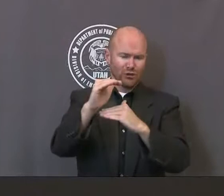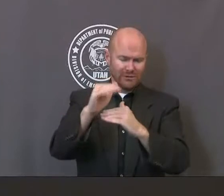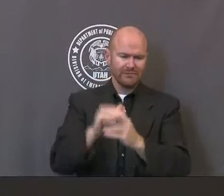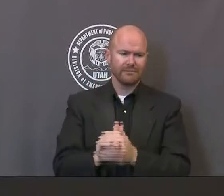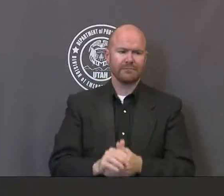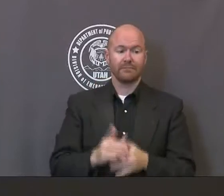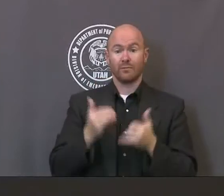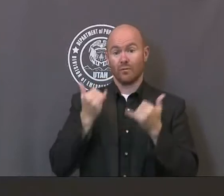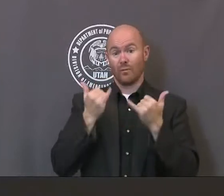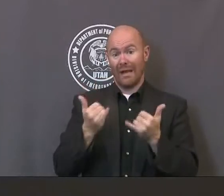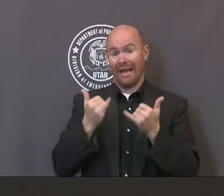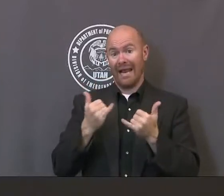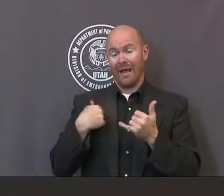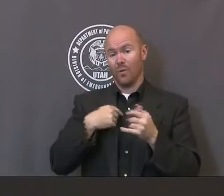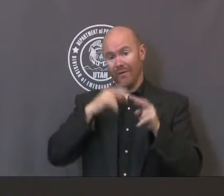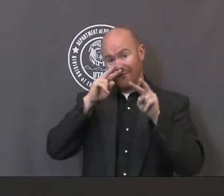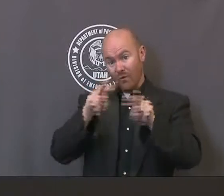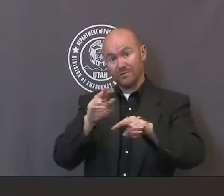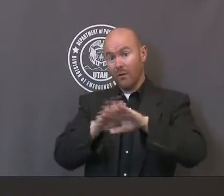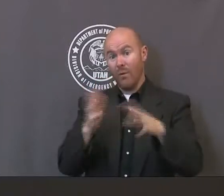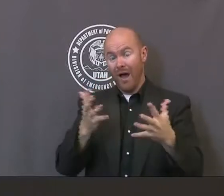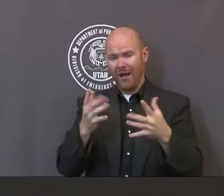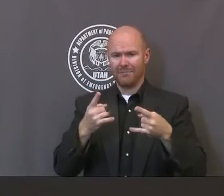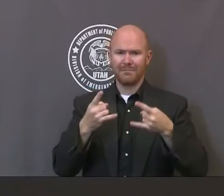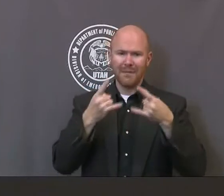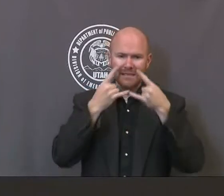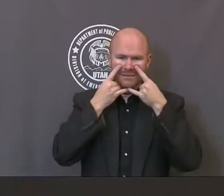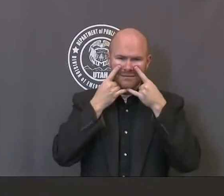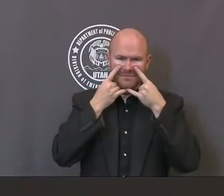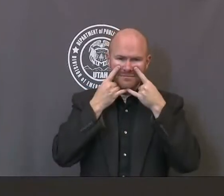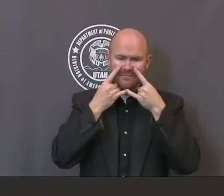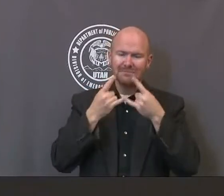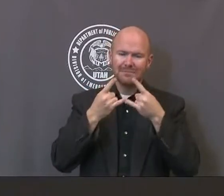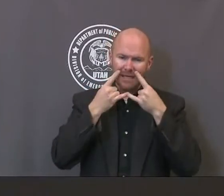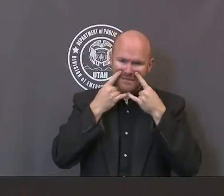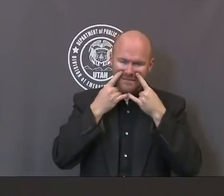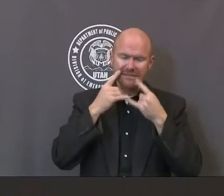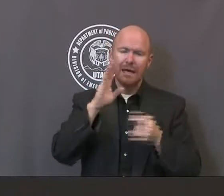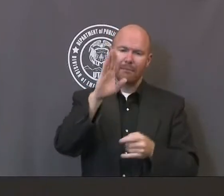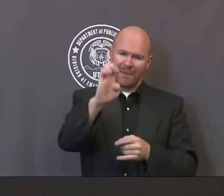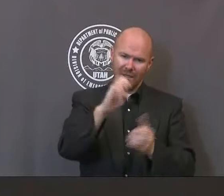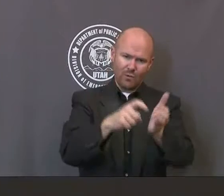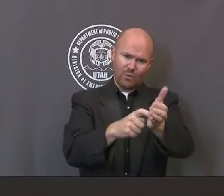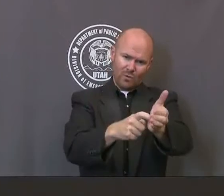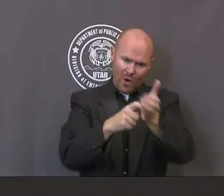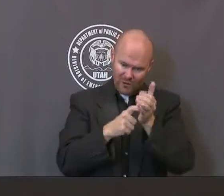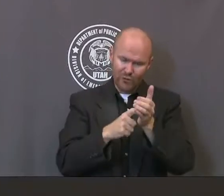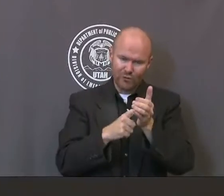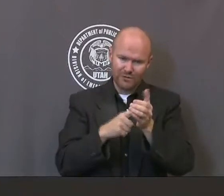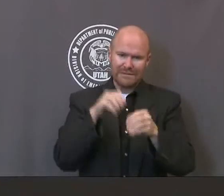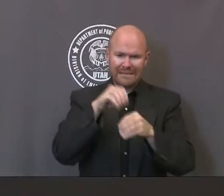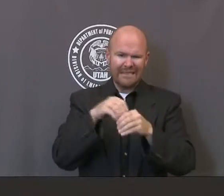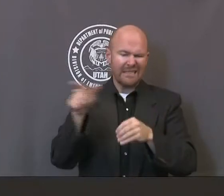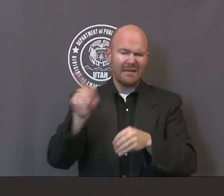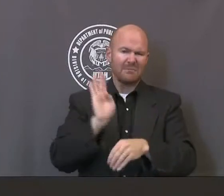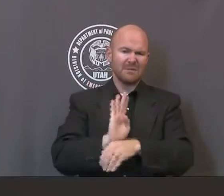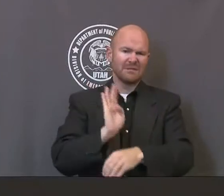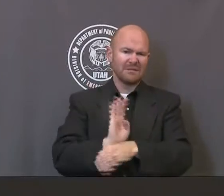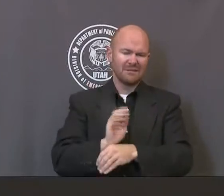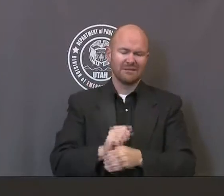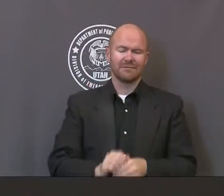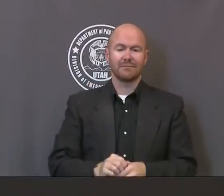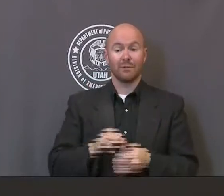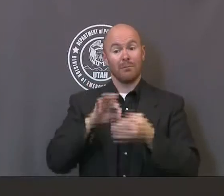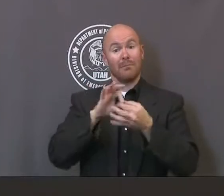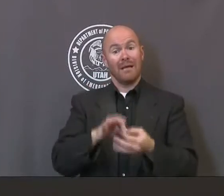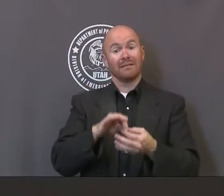on masks, and masks being required, which are based on the level of transmission in